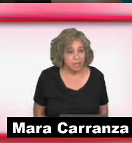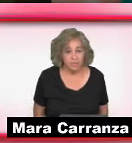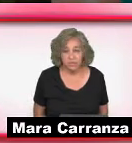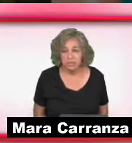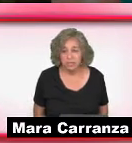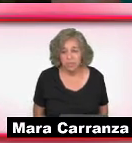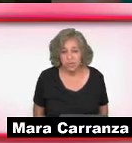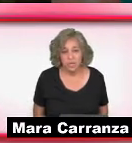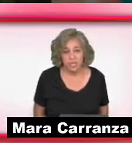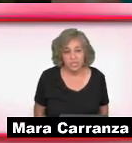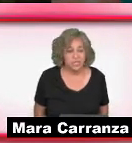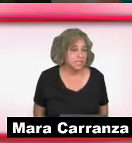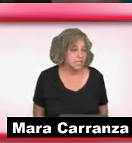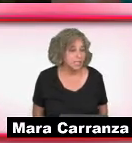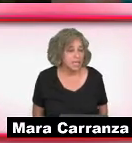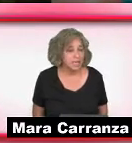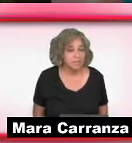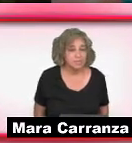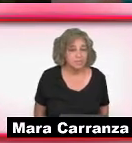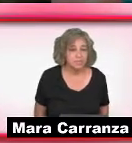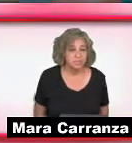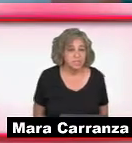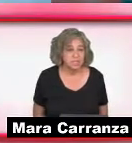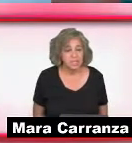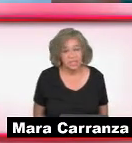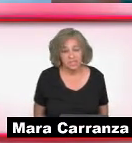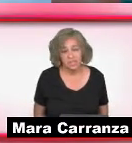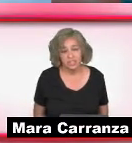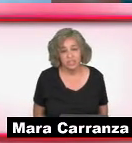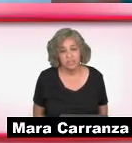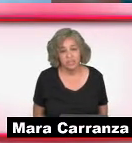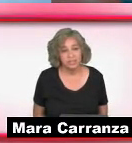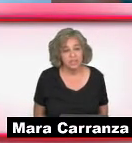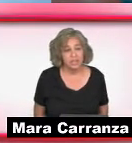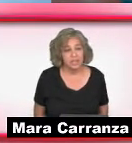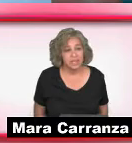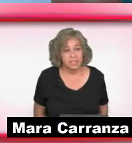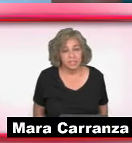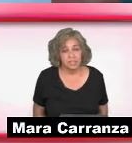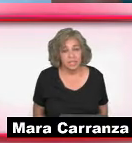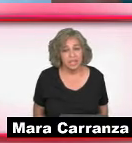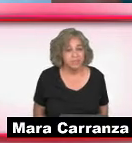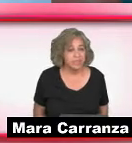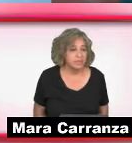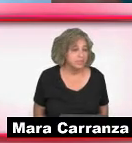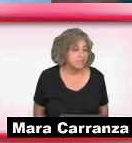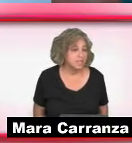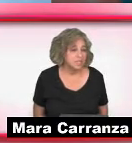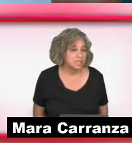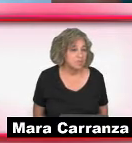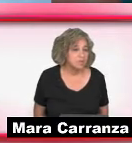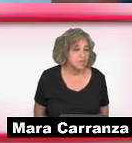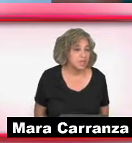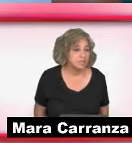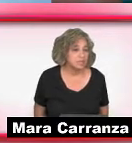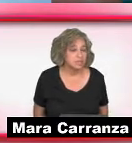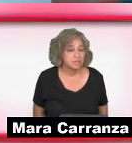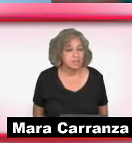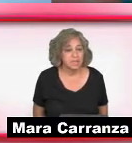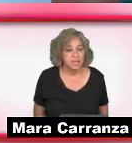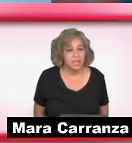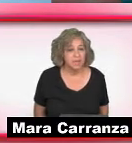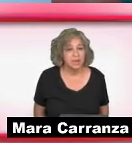and they would do some questions and exams, psychological interviews,